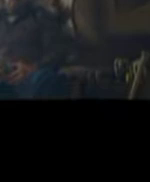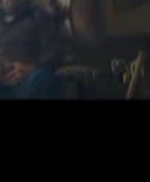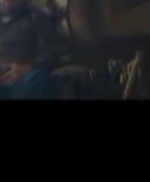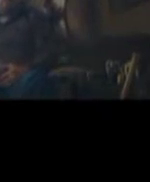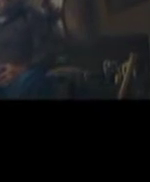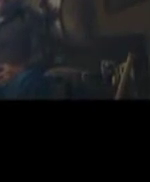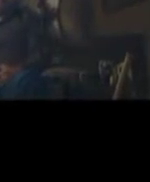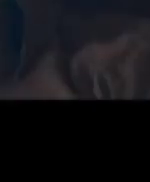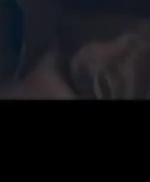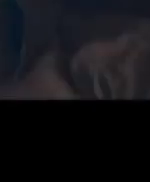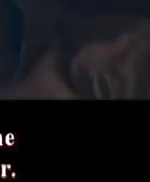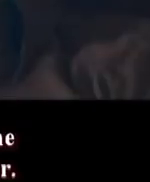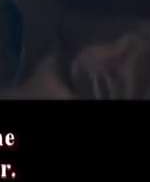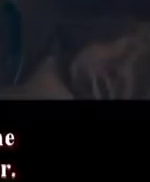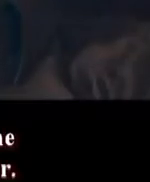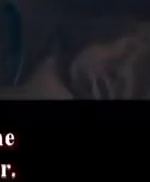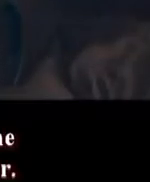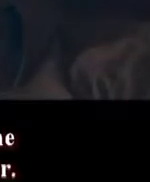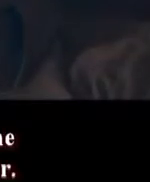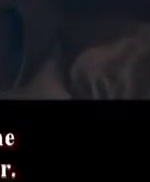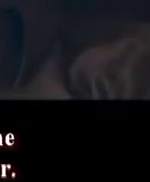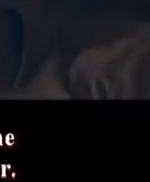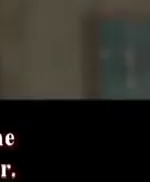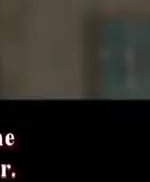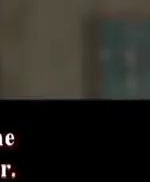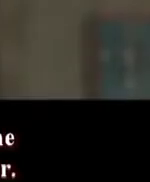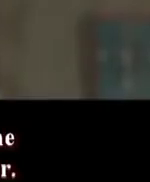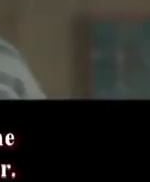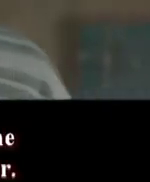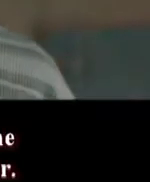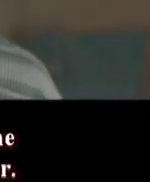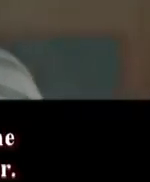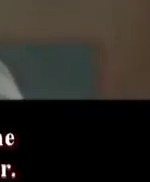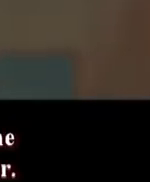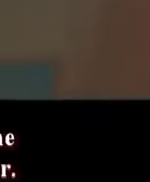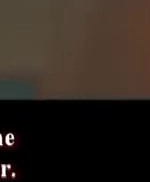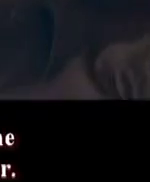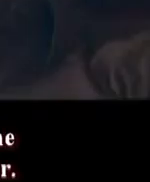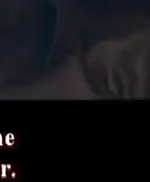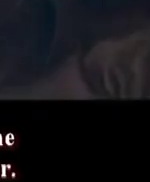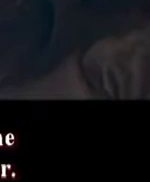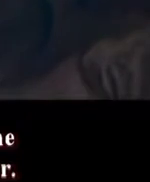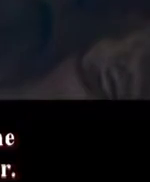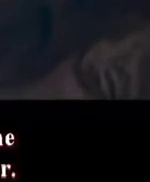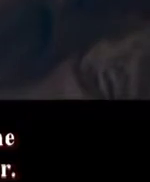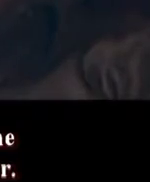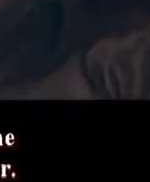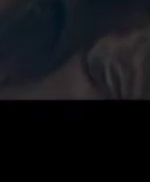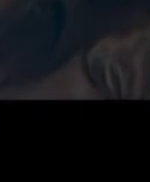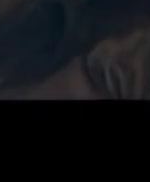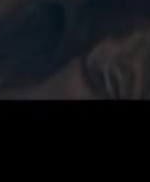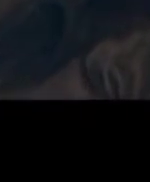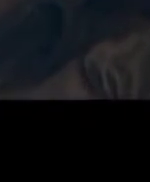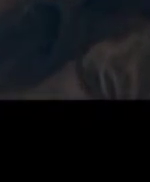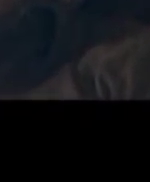When will she be back? I told you she'd run off. She don't want me no more, and she don't want you neither.